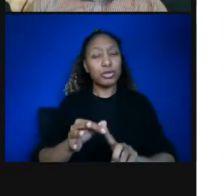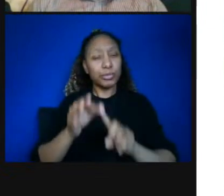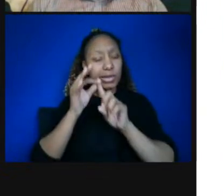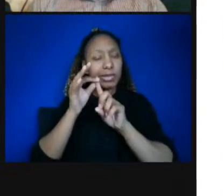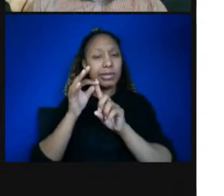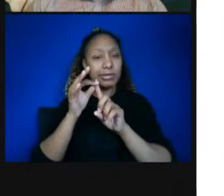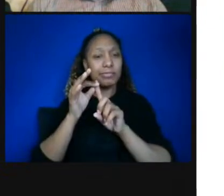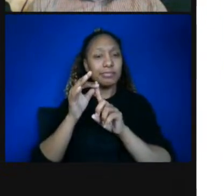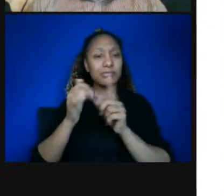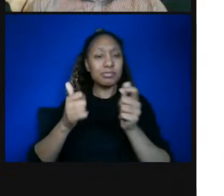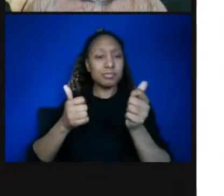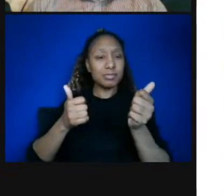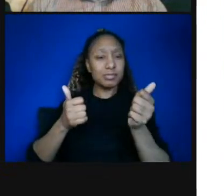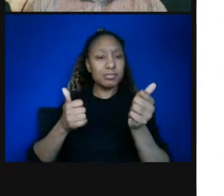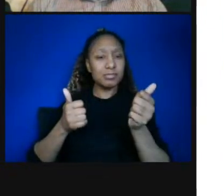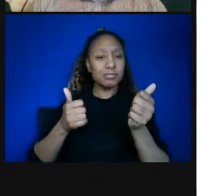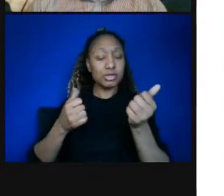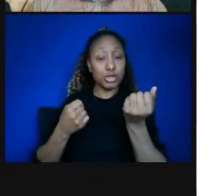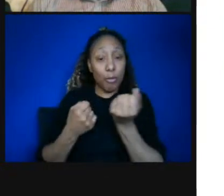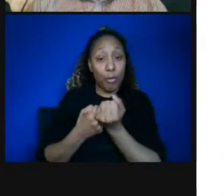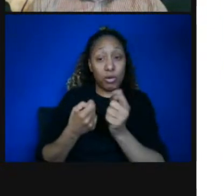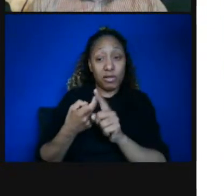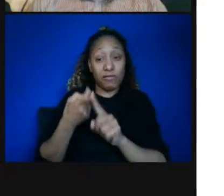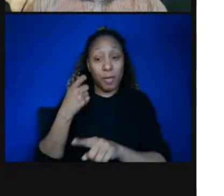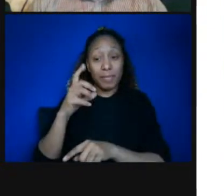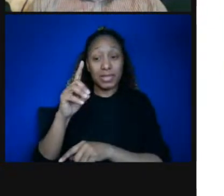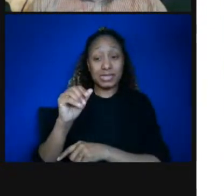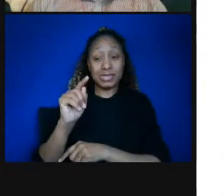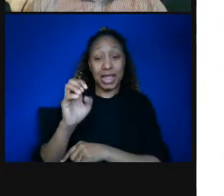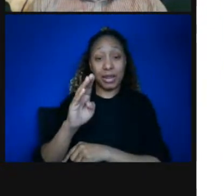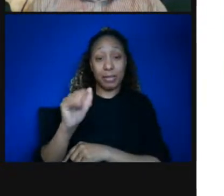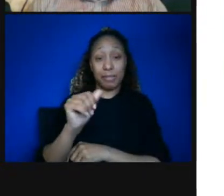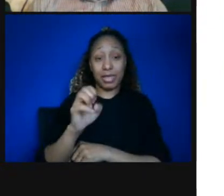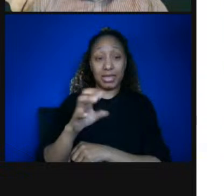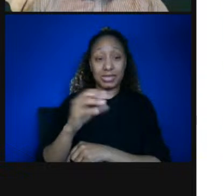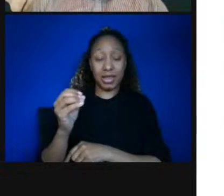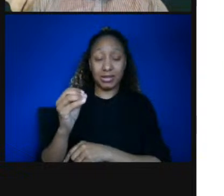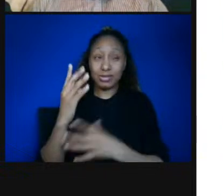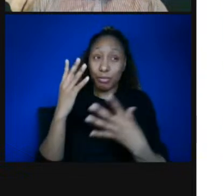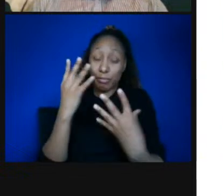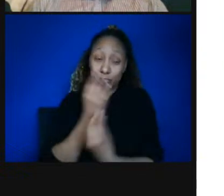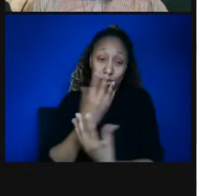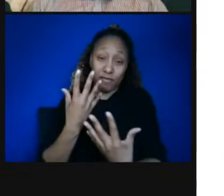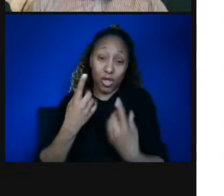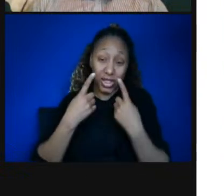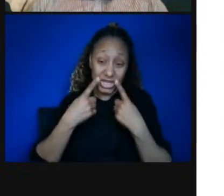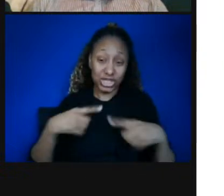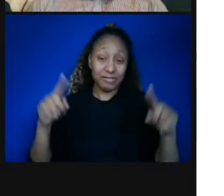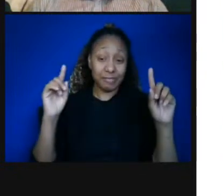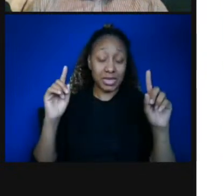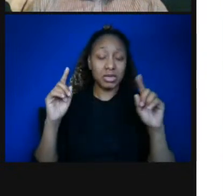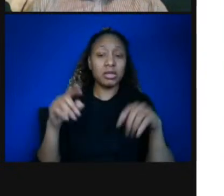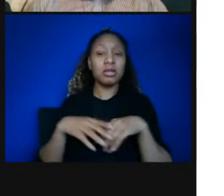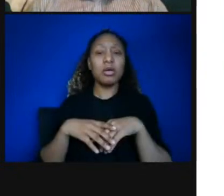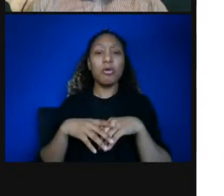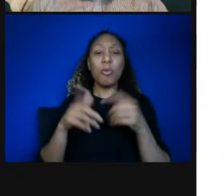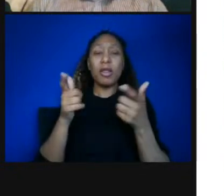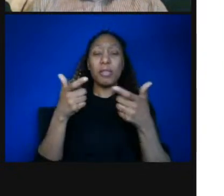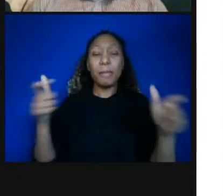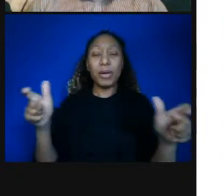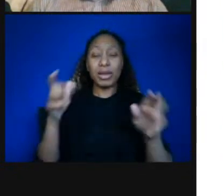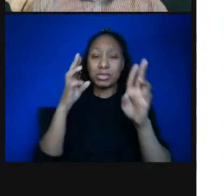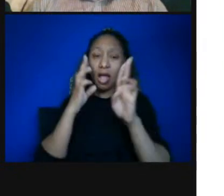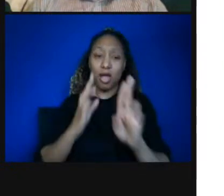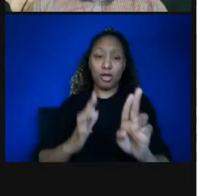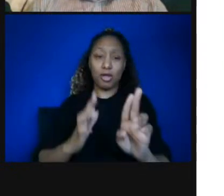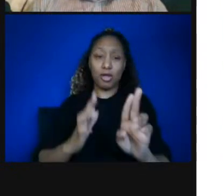by a database unmatched in the Mid-Atlantic region and is a crowning achievement. It was one of the greatest honors and privileges of my